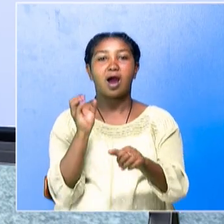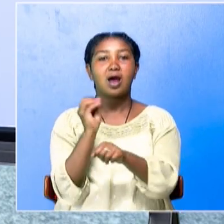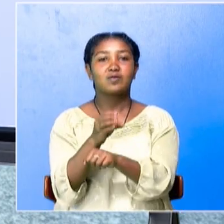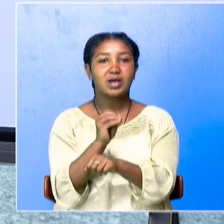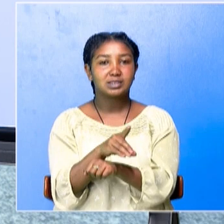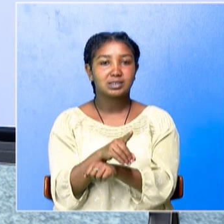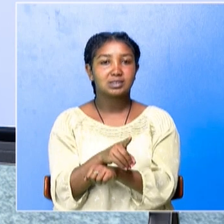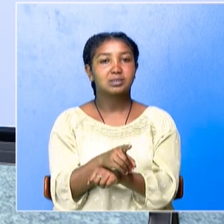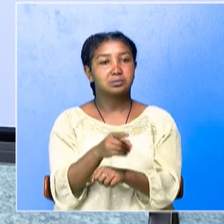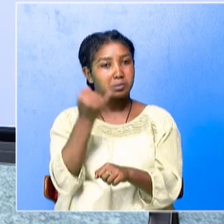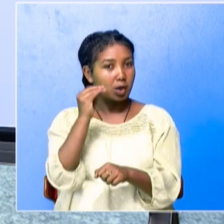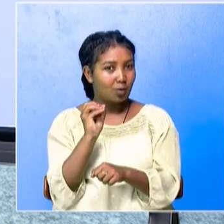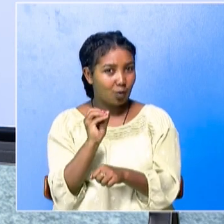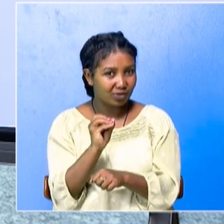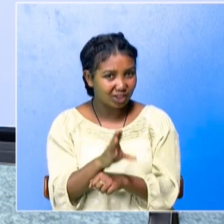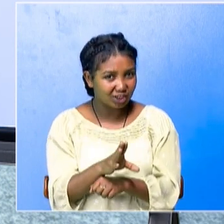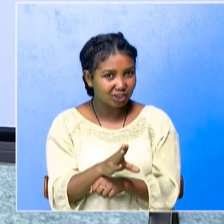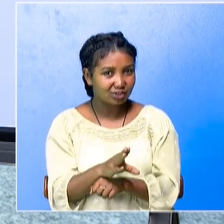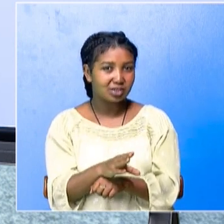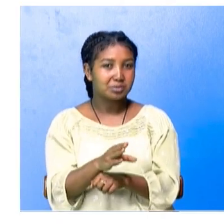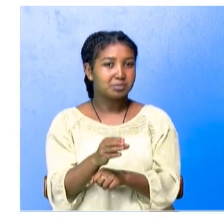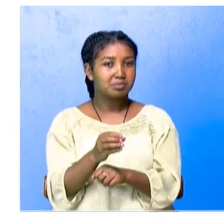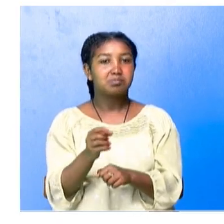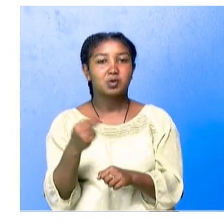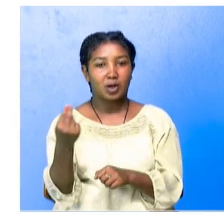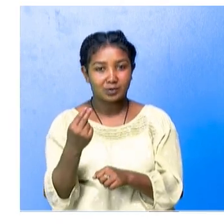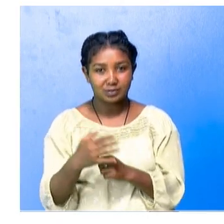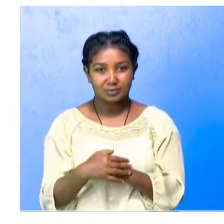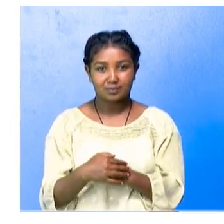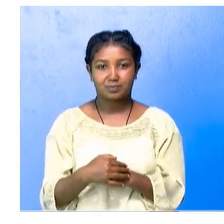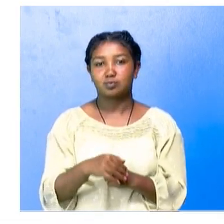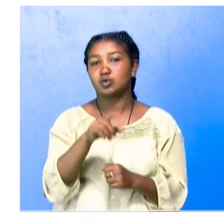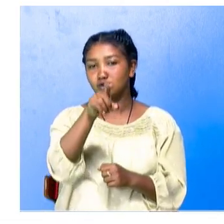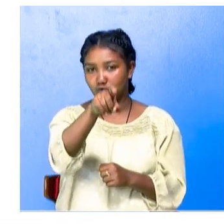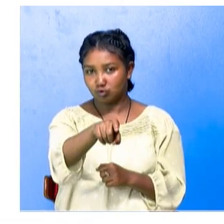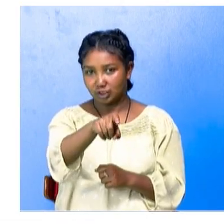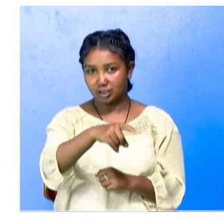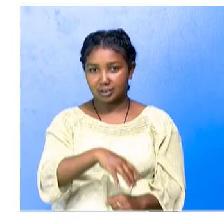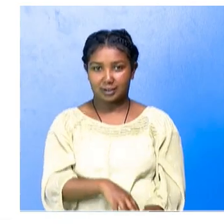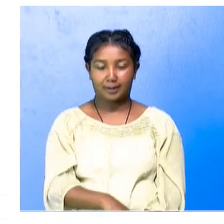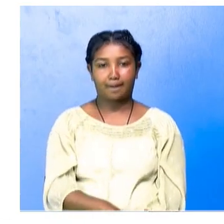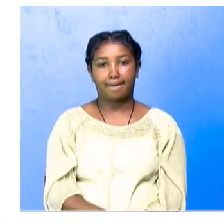advice, recommendation, suggestion. You can use what? Should.